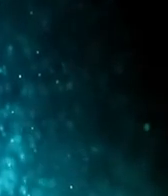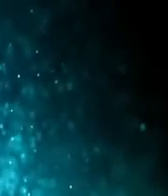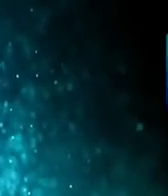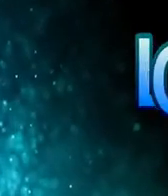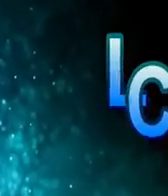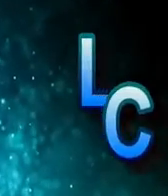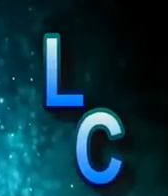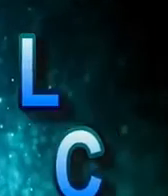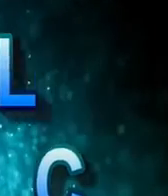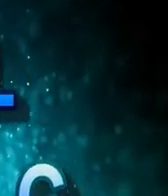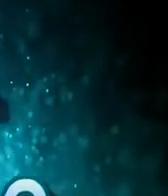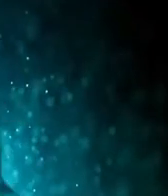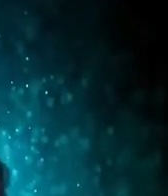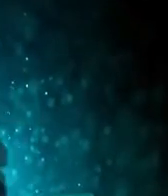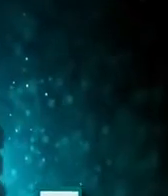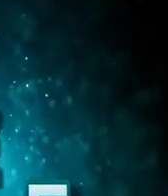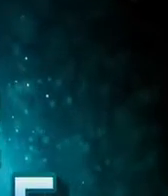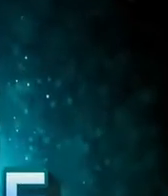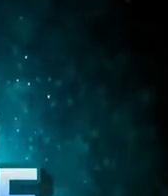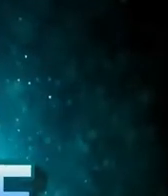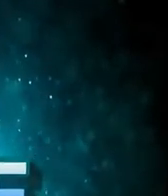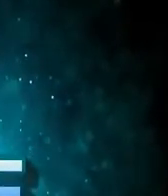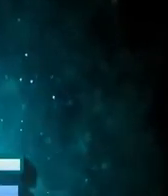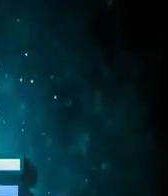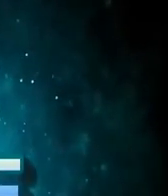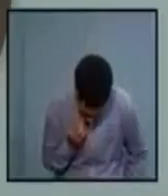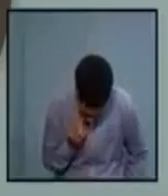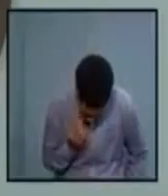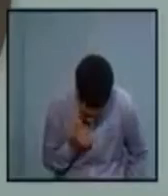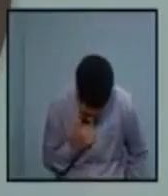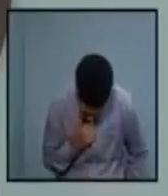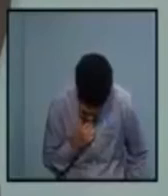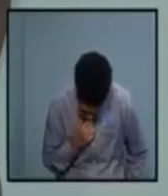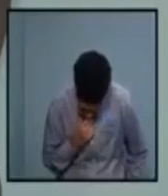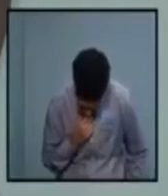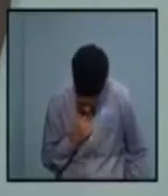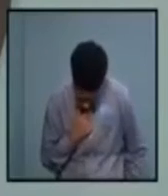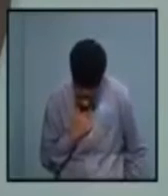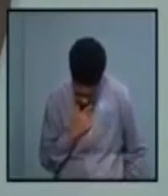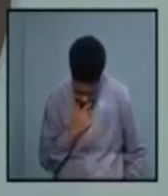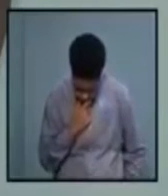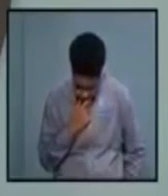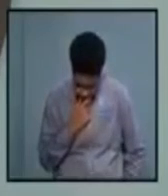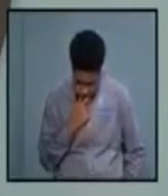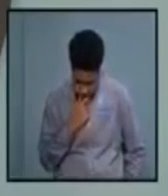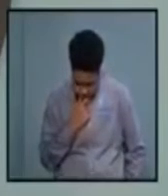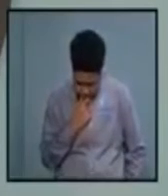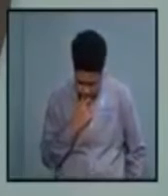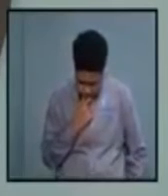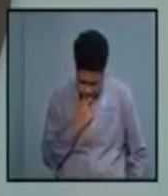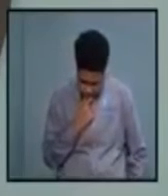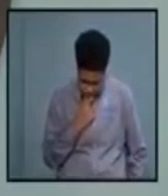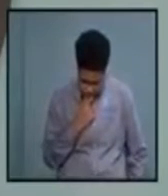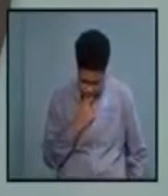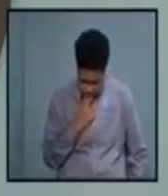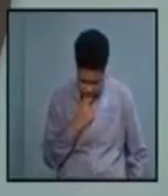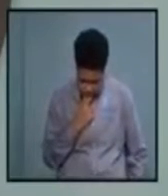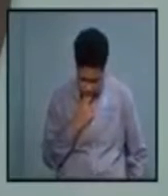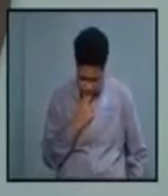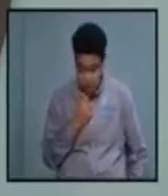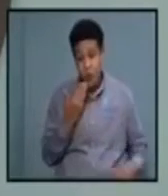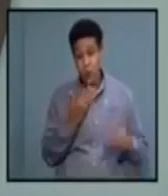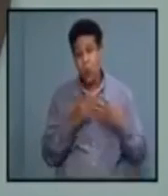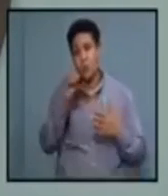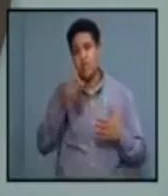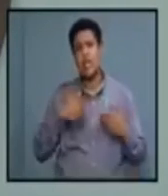Welcome to Facts TV News, where everything is true. When I spoke about vaccination, I was